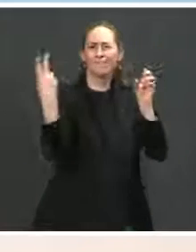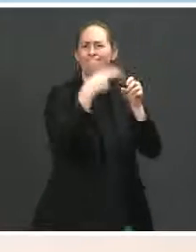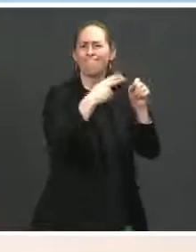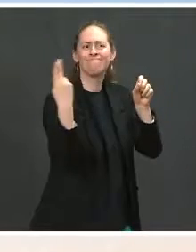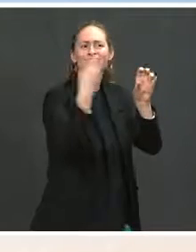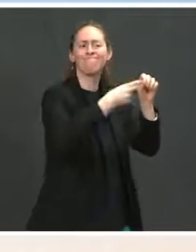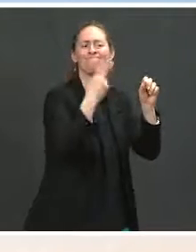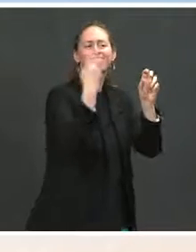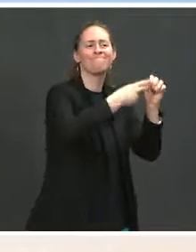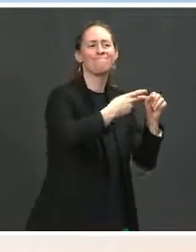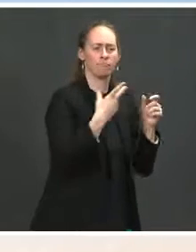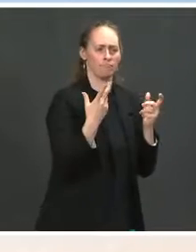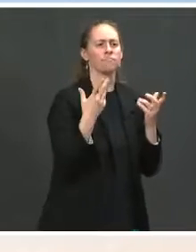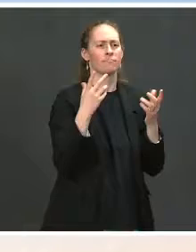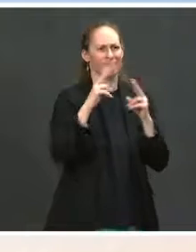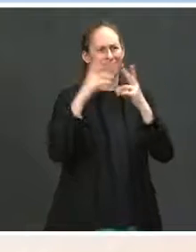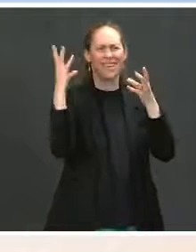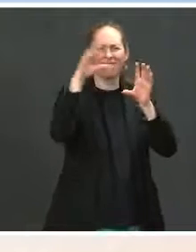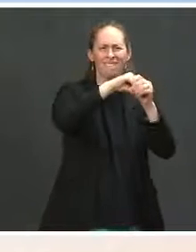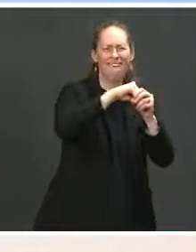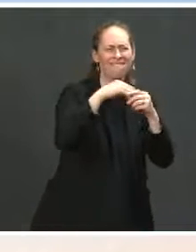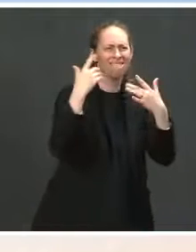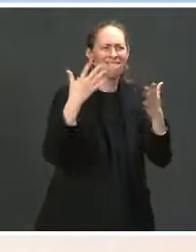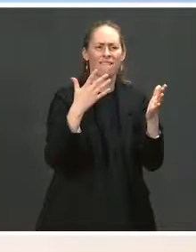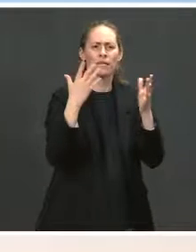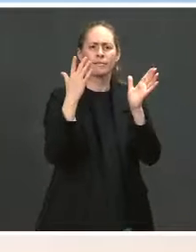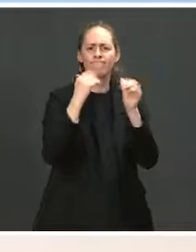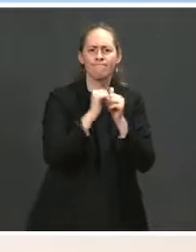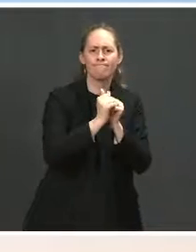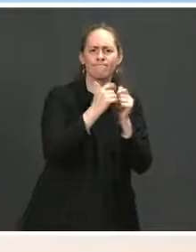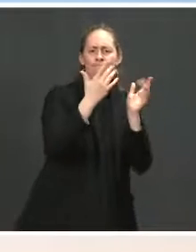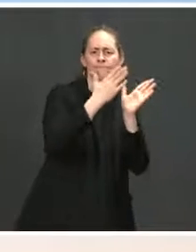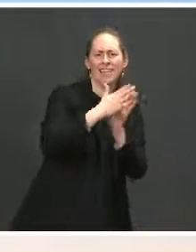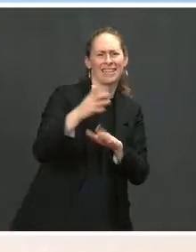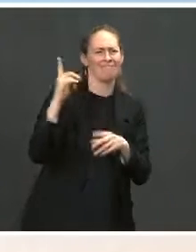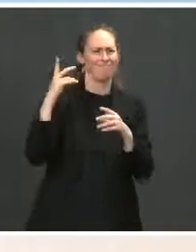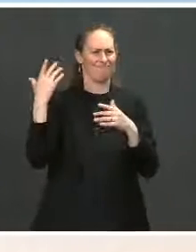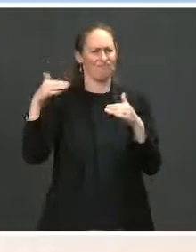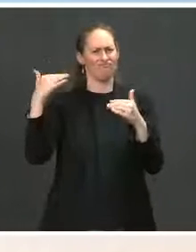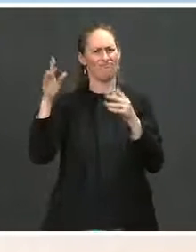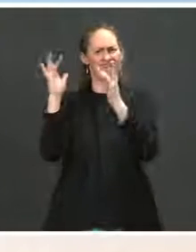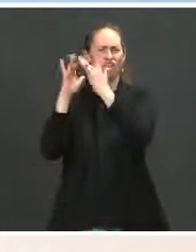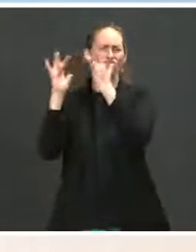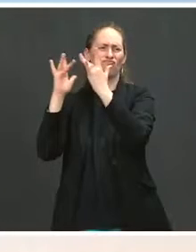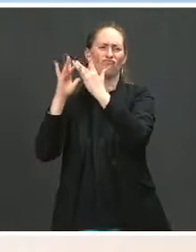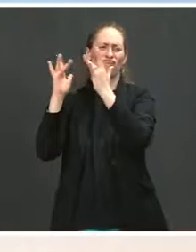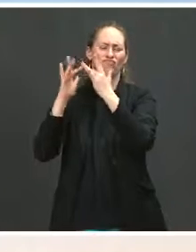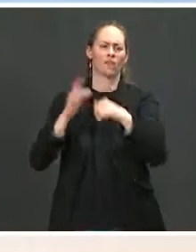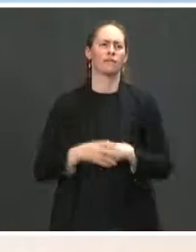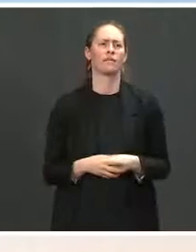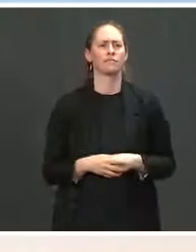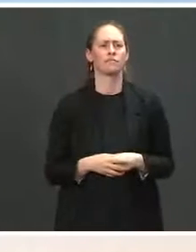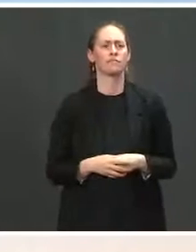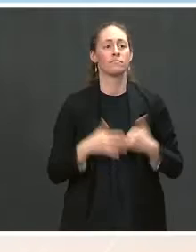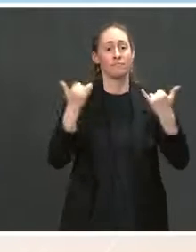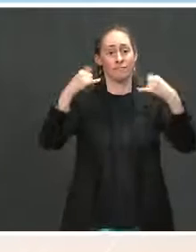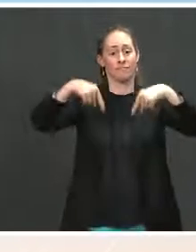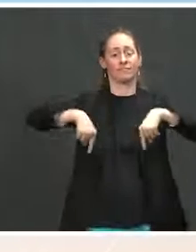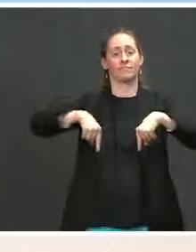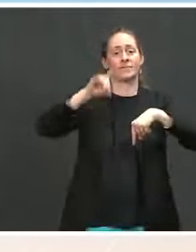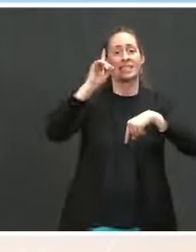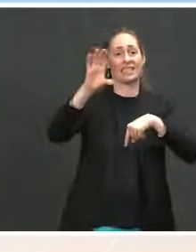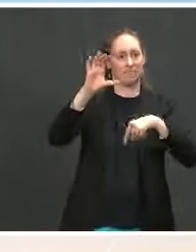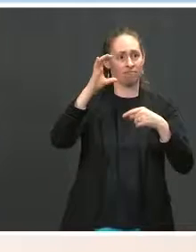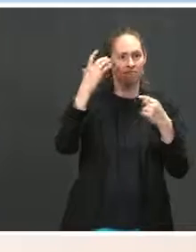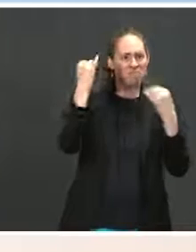who are leading and running point on these issues. Say on one other thing, that there's a markup today about DC statehood. Given the political